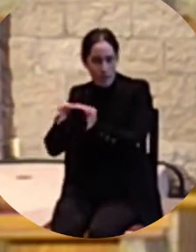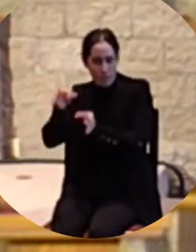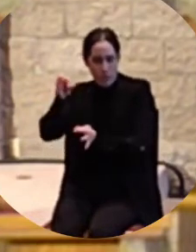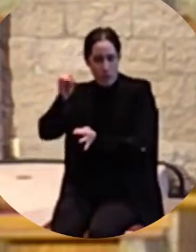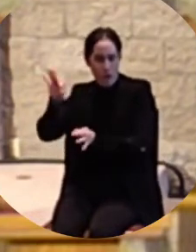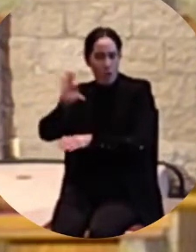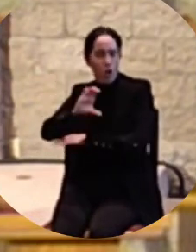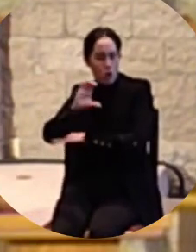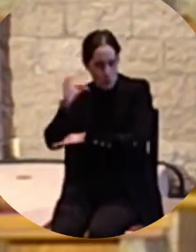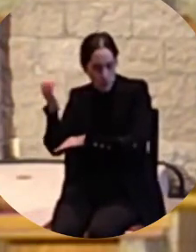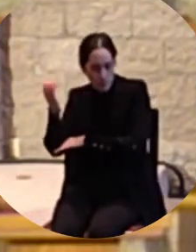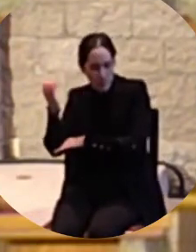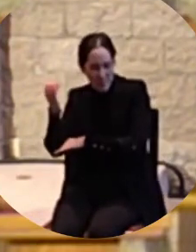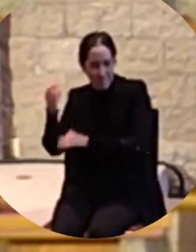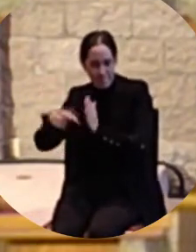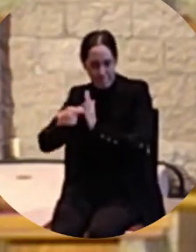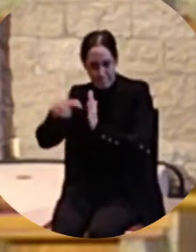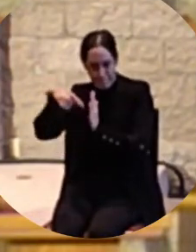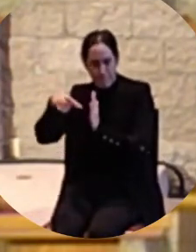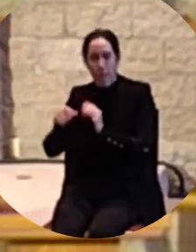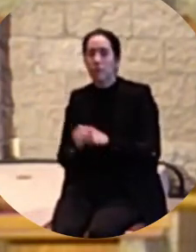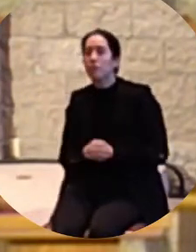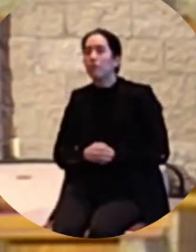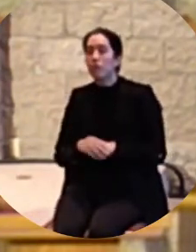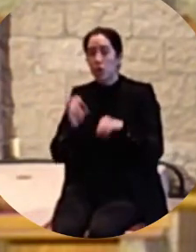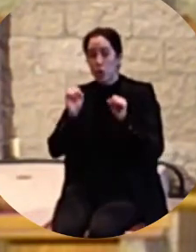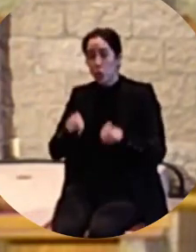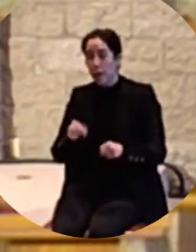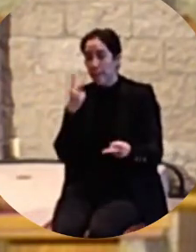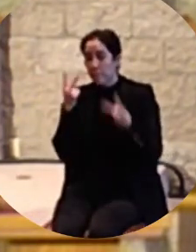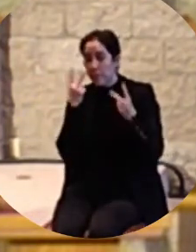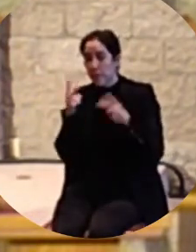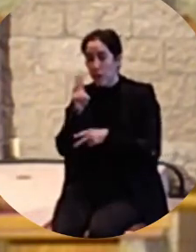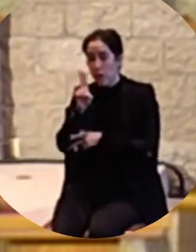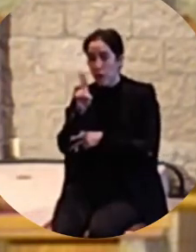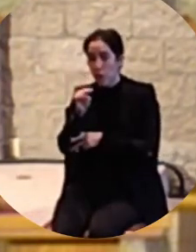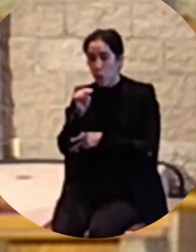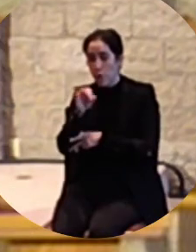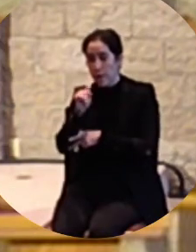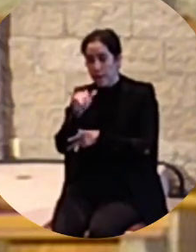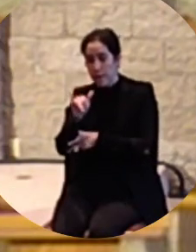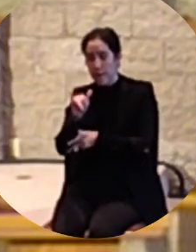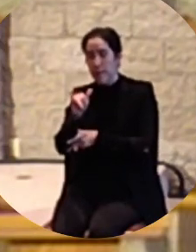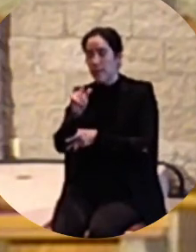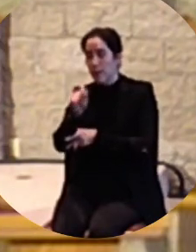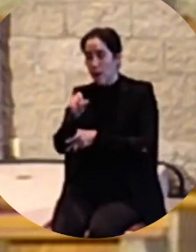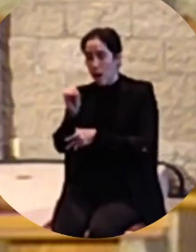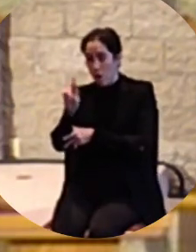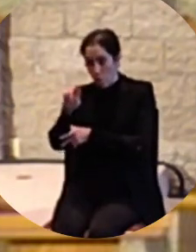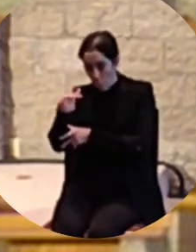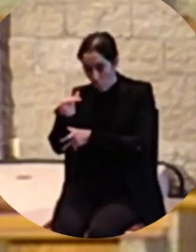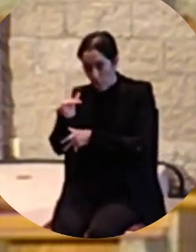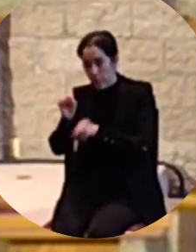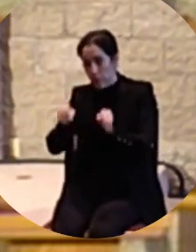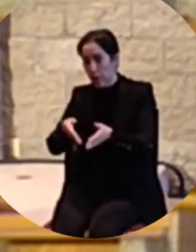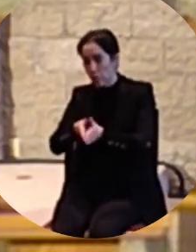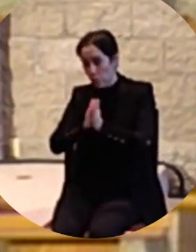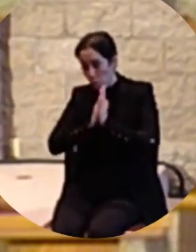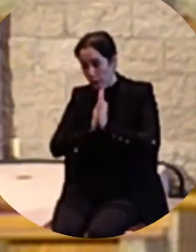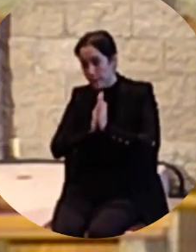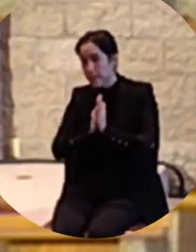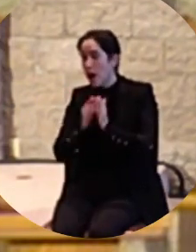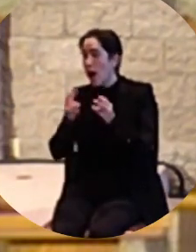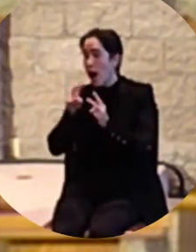Advent. You can visit unity.org to request a copy for mail, by mail or